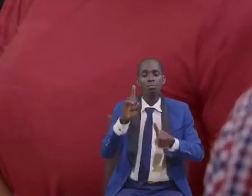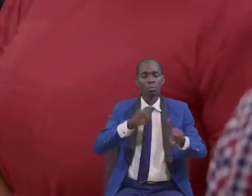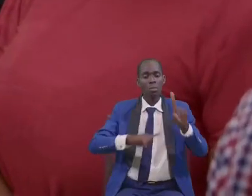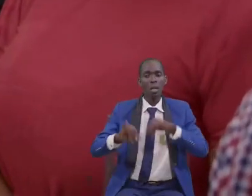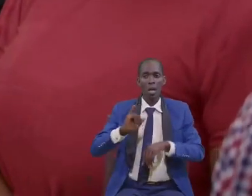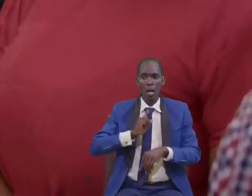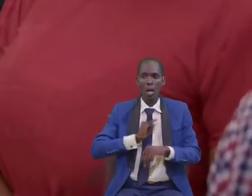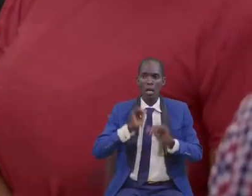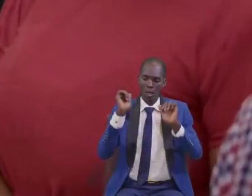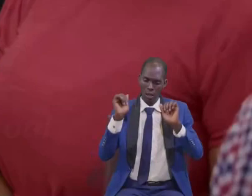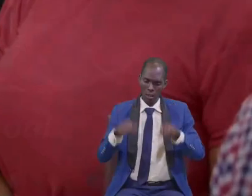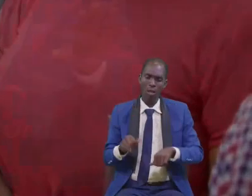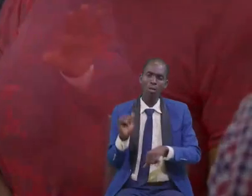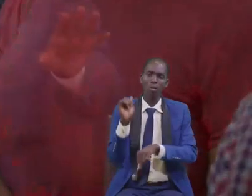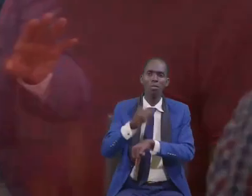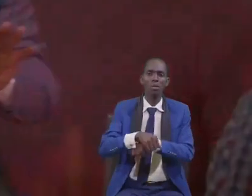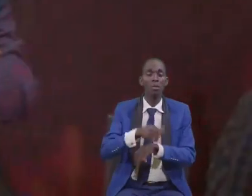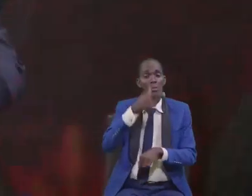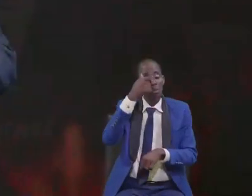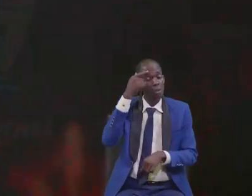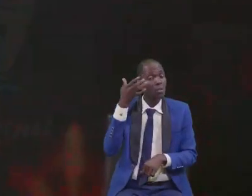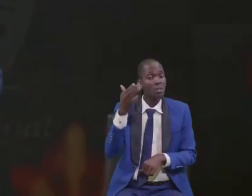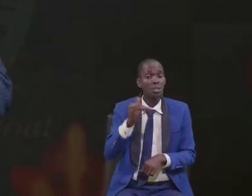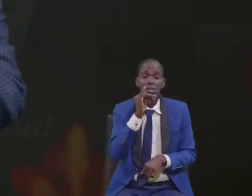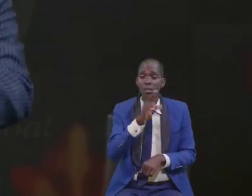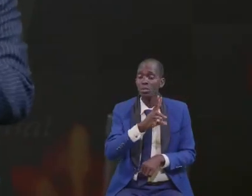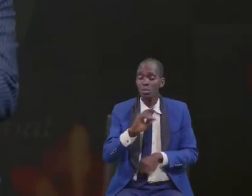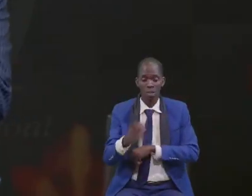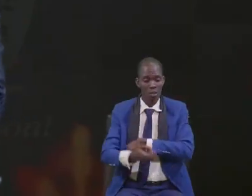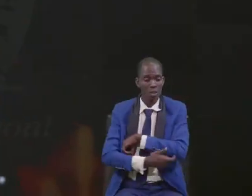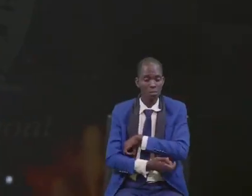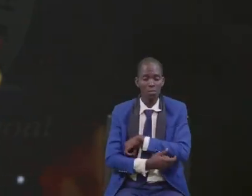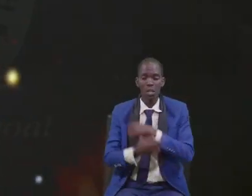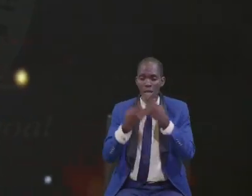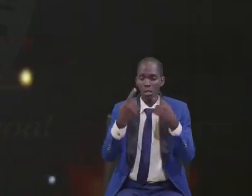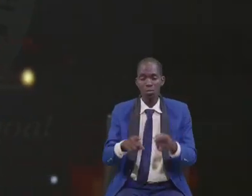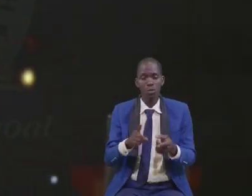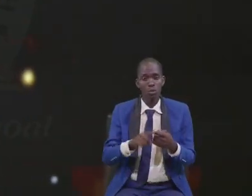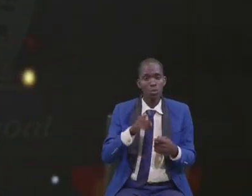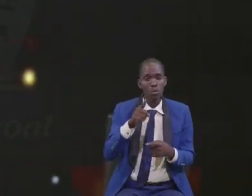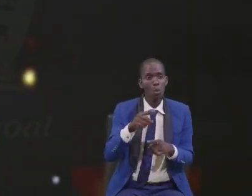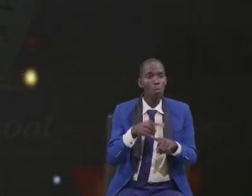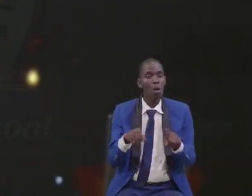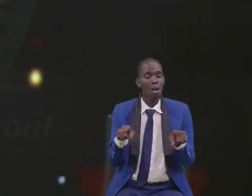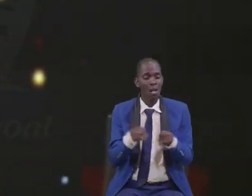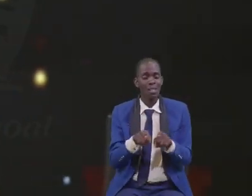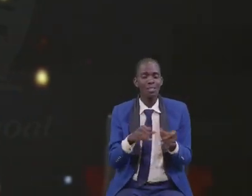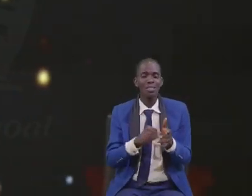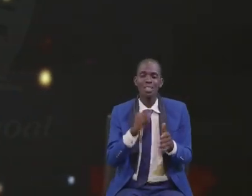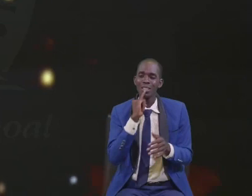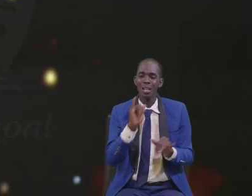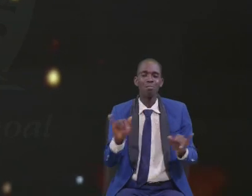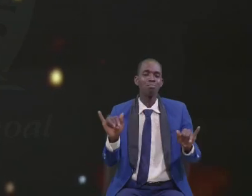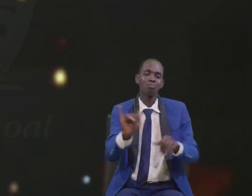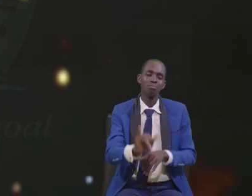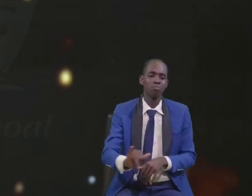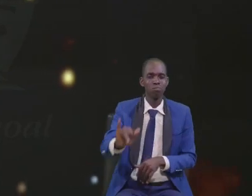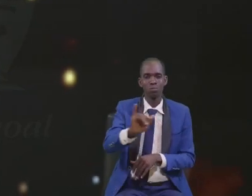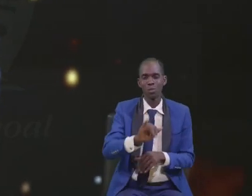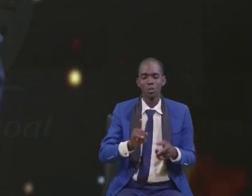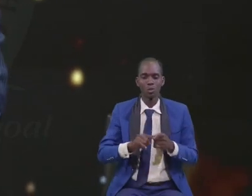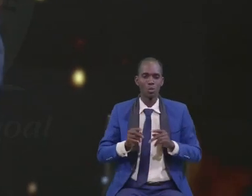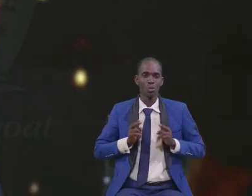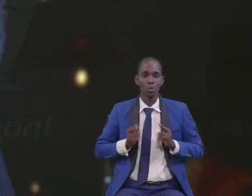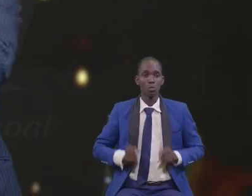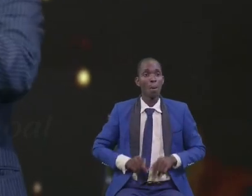I can overcome. Because there's no temptation taking you, such as is common to man. But God